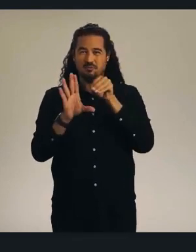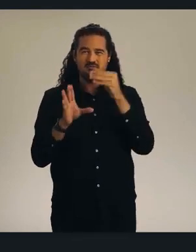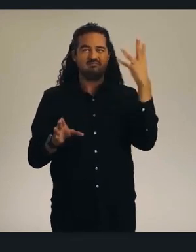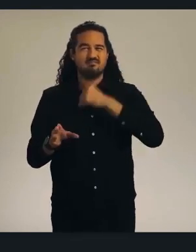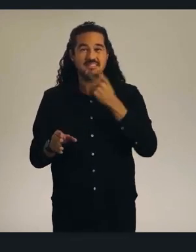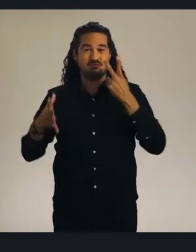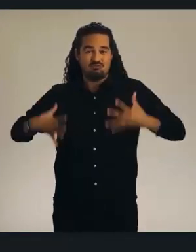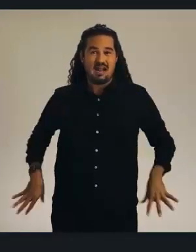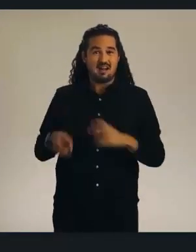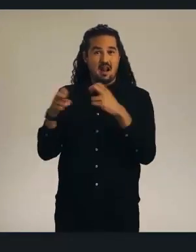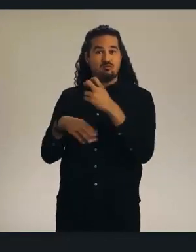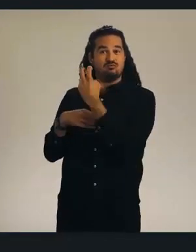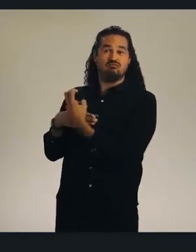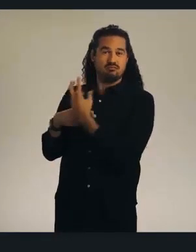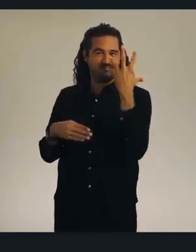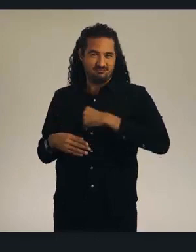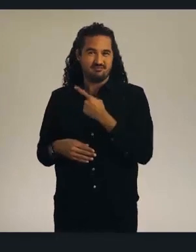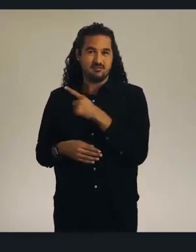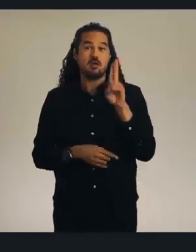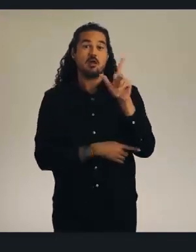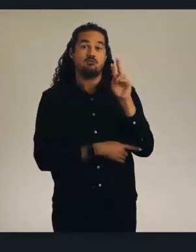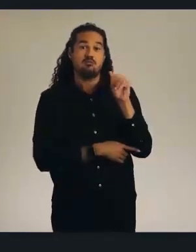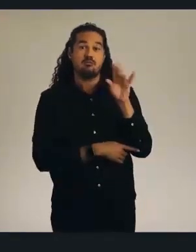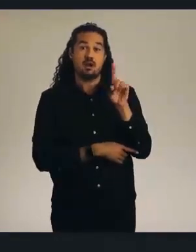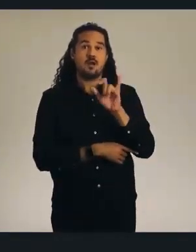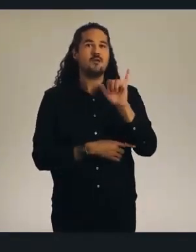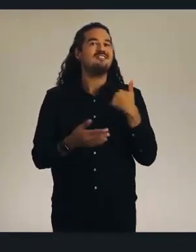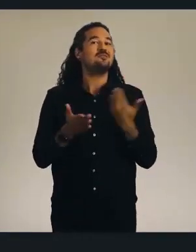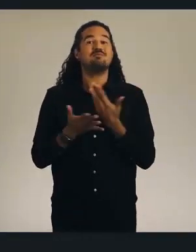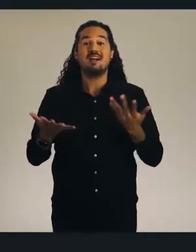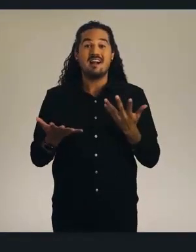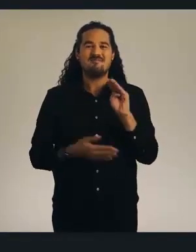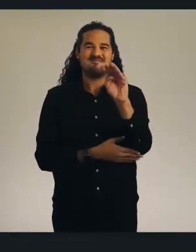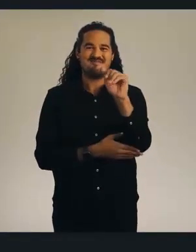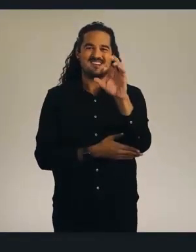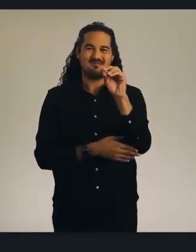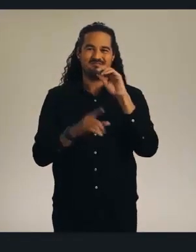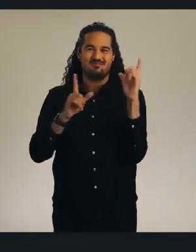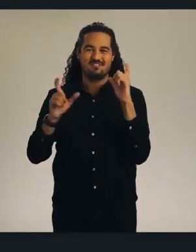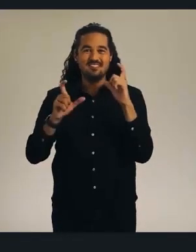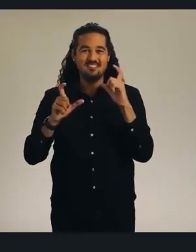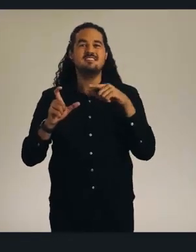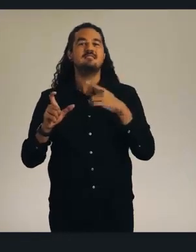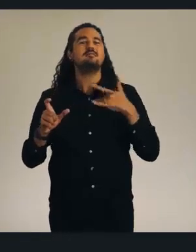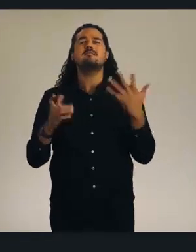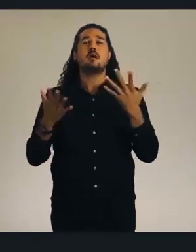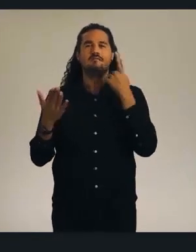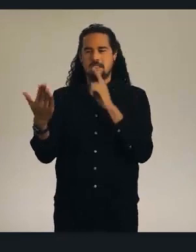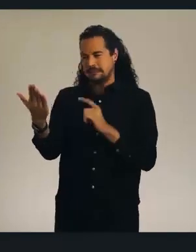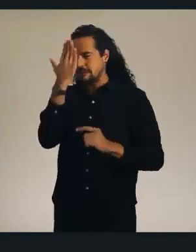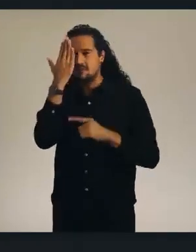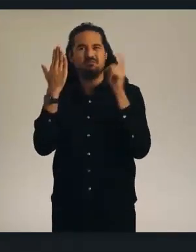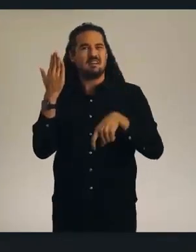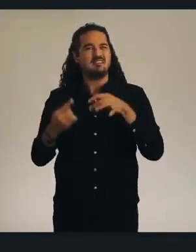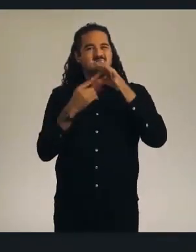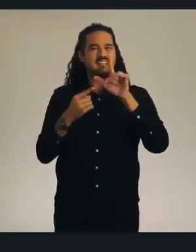dress or on the couch. The ultra-wide camera also enables something entirely new on iPhone: macro photography. Macro photography typically uses a special lens that can focus at close